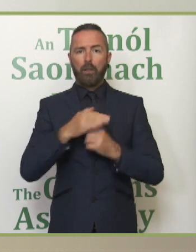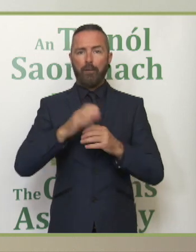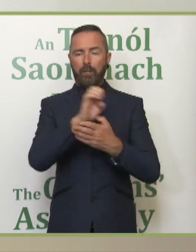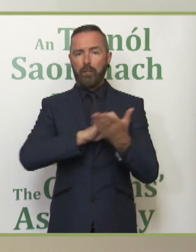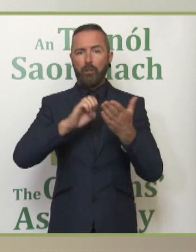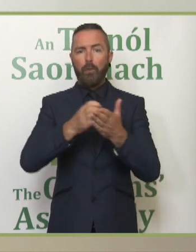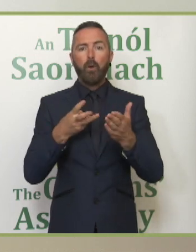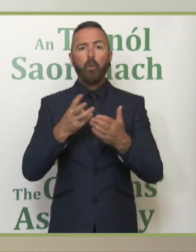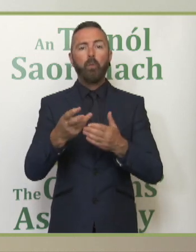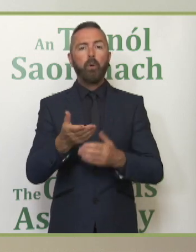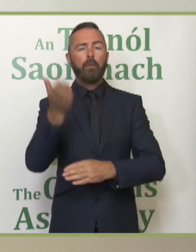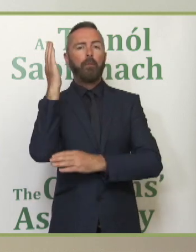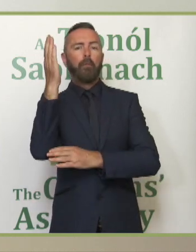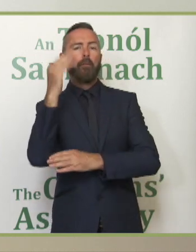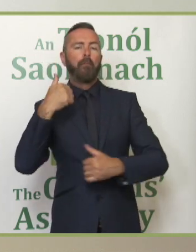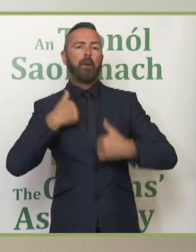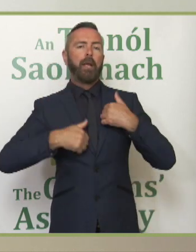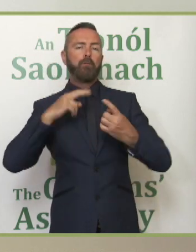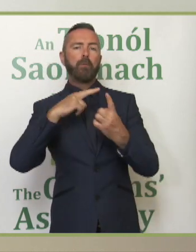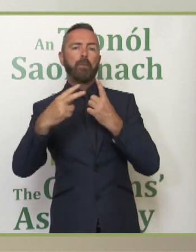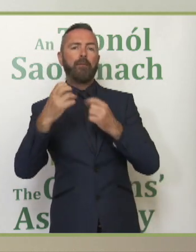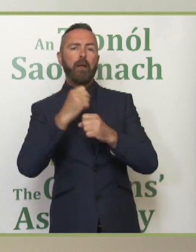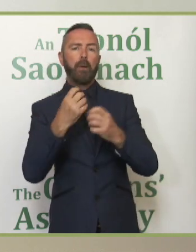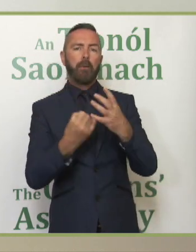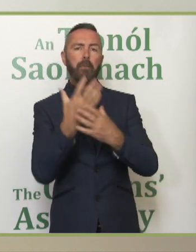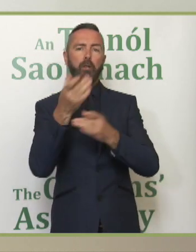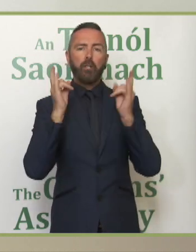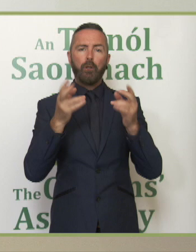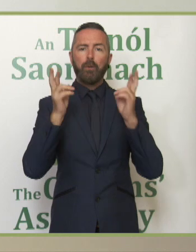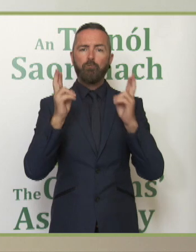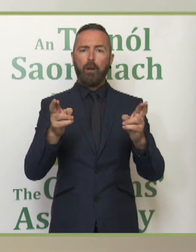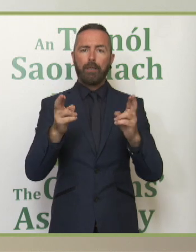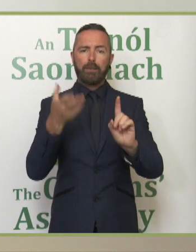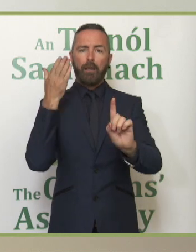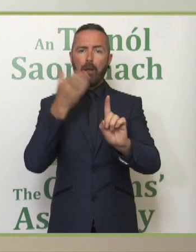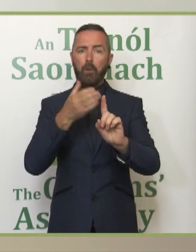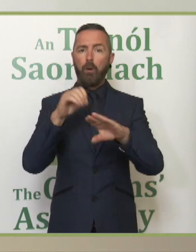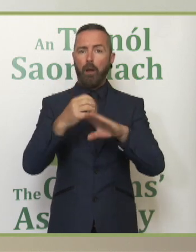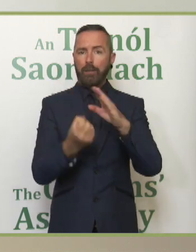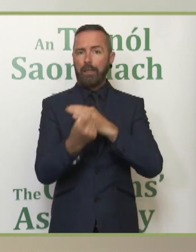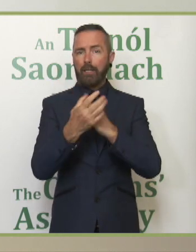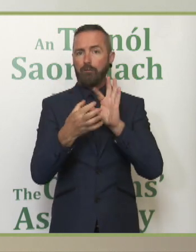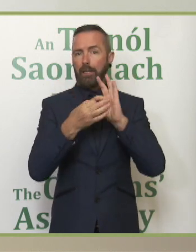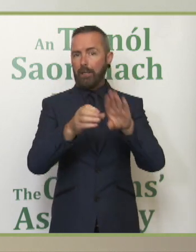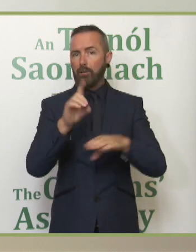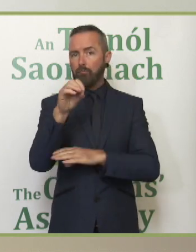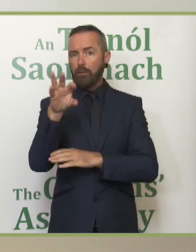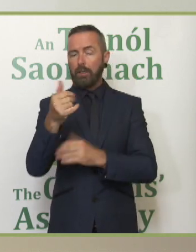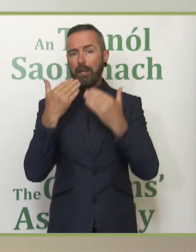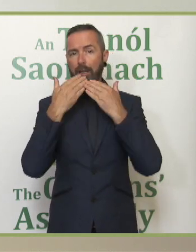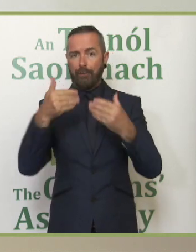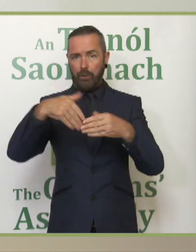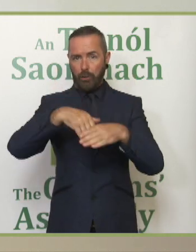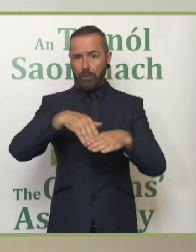is going to give us an interesting perspective which is emerging around a human rights approach on the issues related to drugs. Thomas, thank you for joining